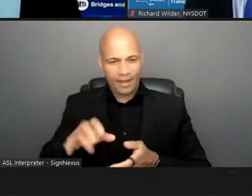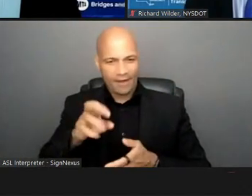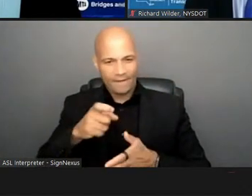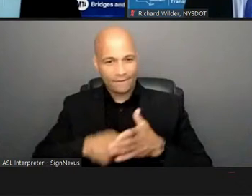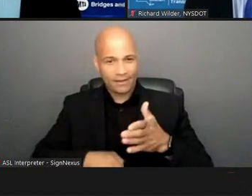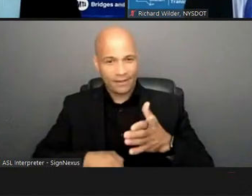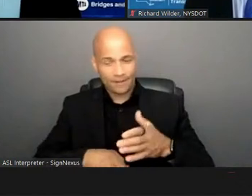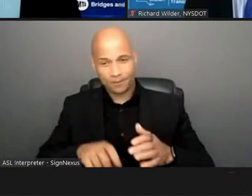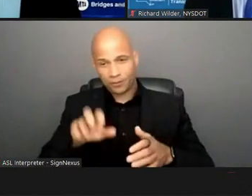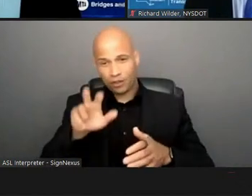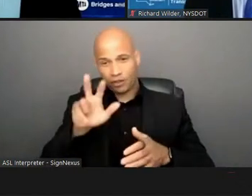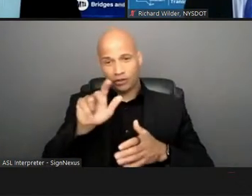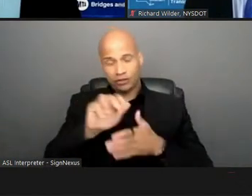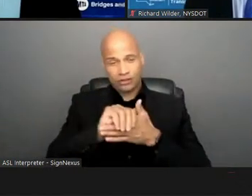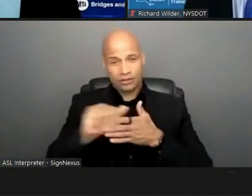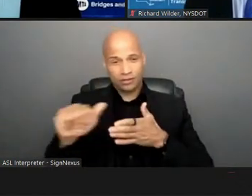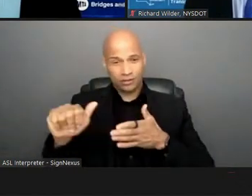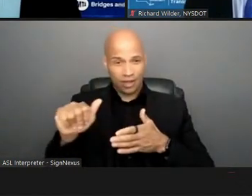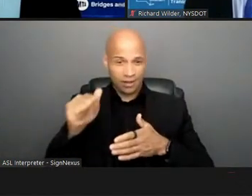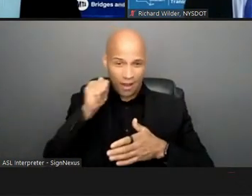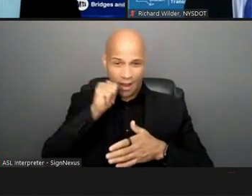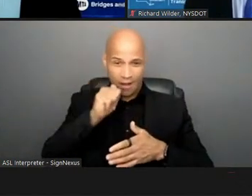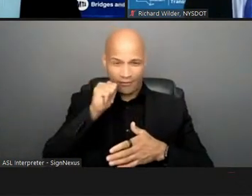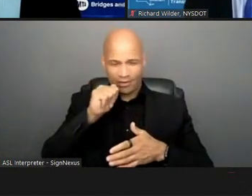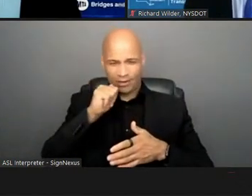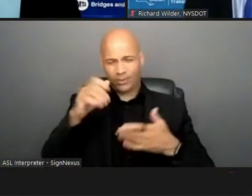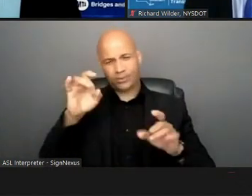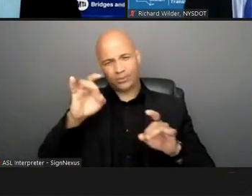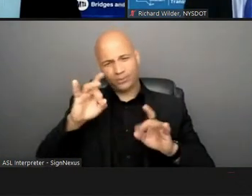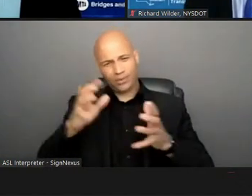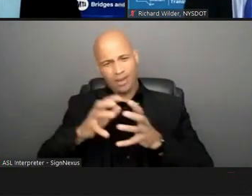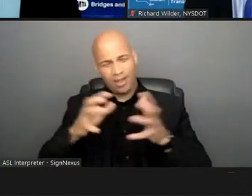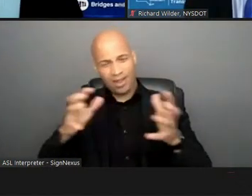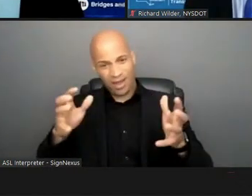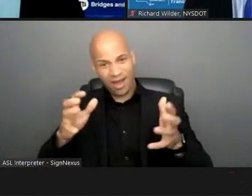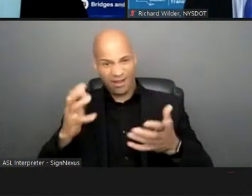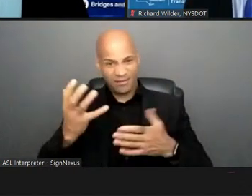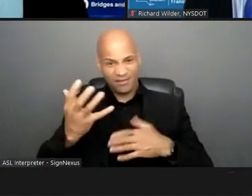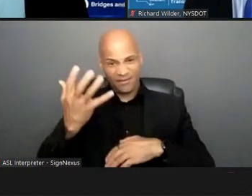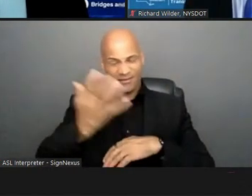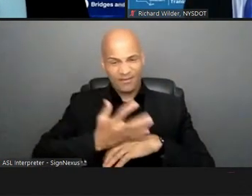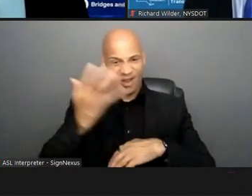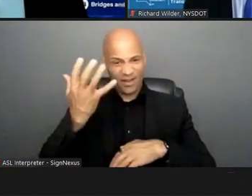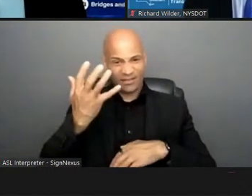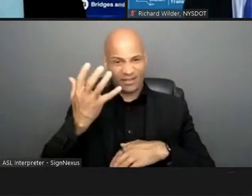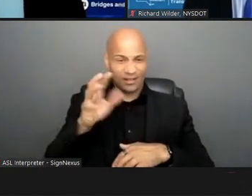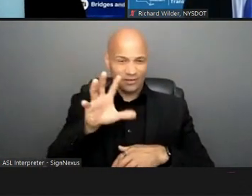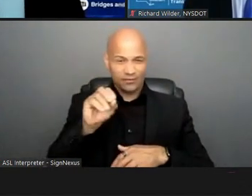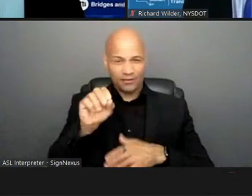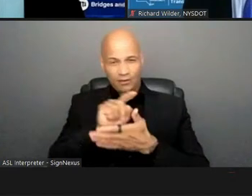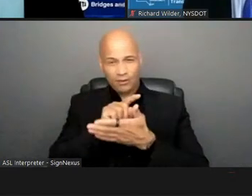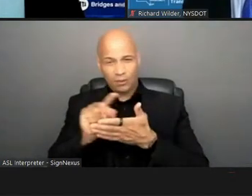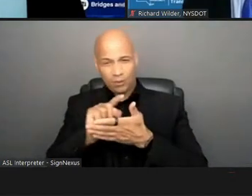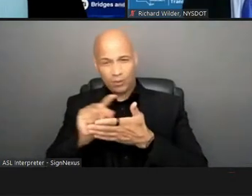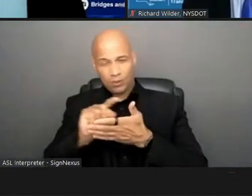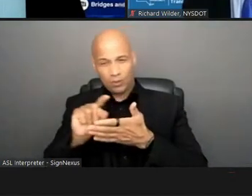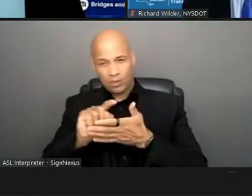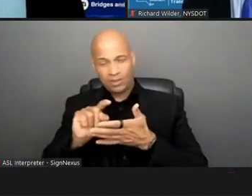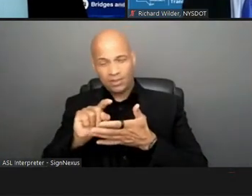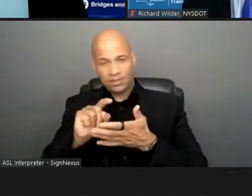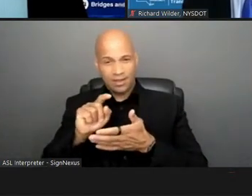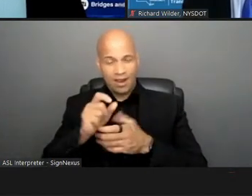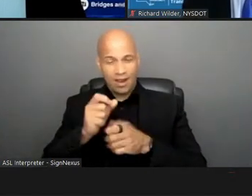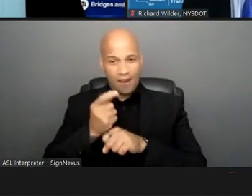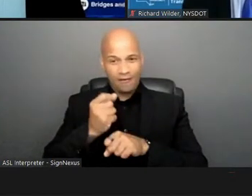a day is a devastating amount for this population working just five days a week 50 weeks a year a driver would have to pay 5